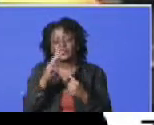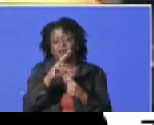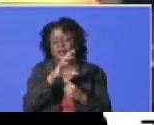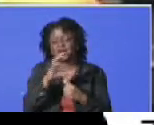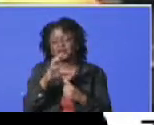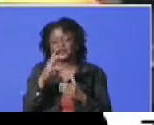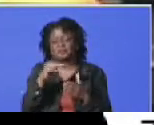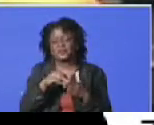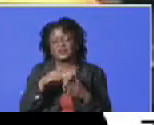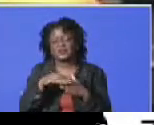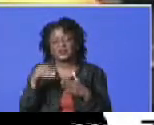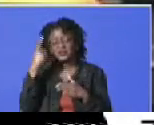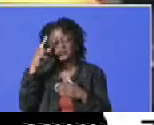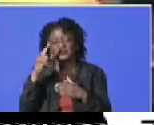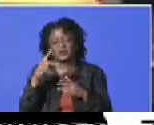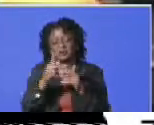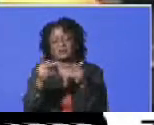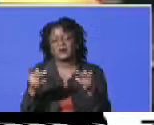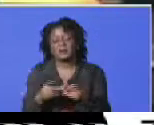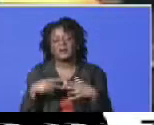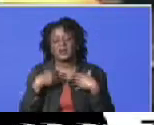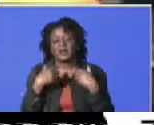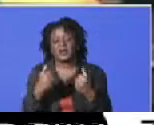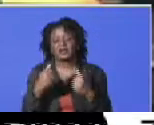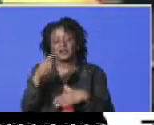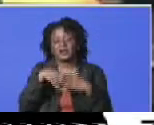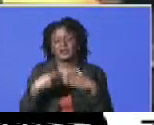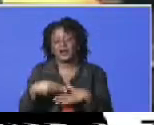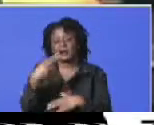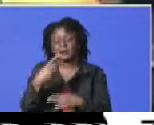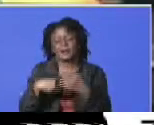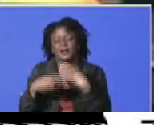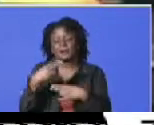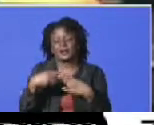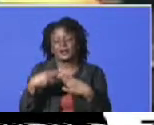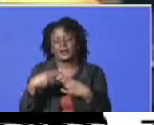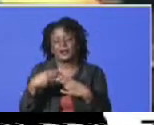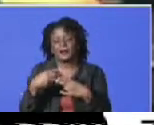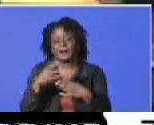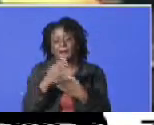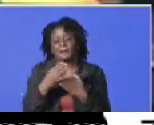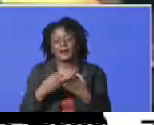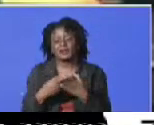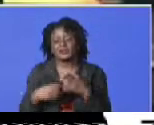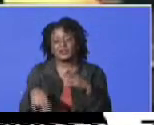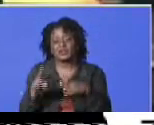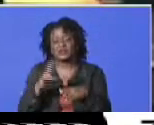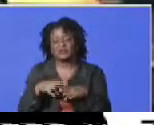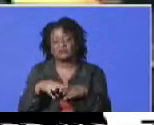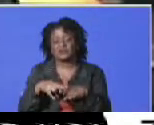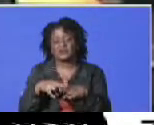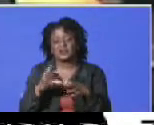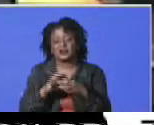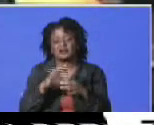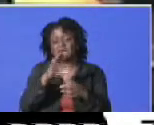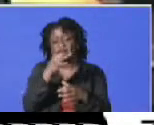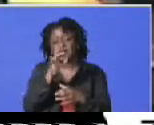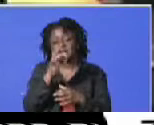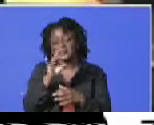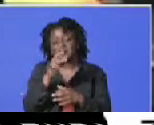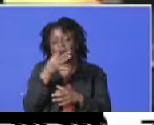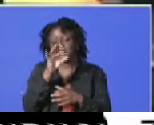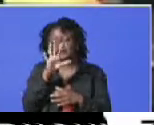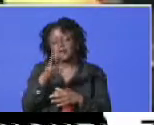the public health care system in the upcoming budget, an increase in allocation of $18.5 million from the previous year.